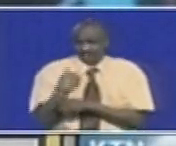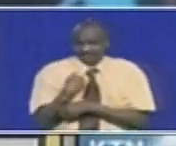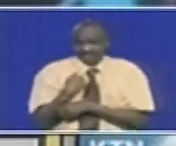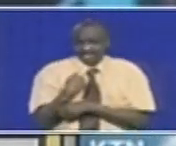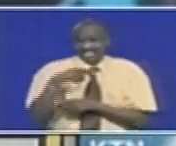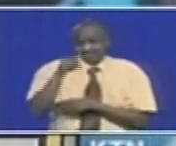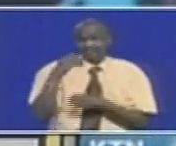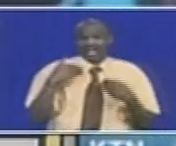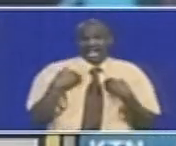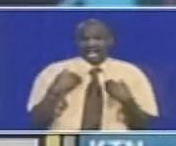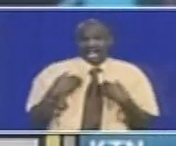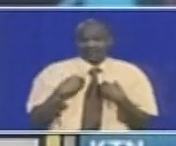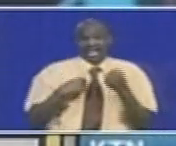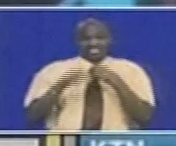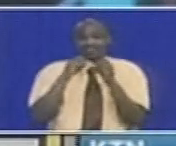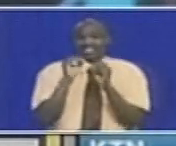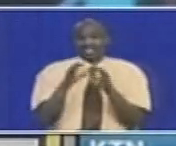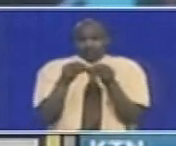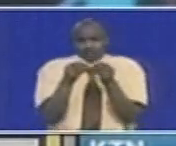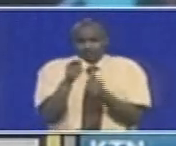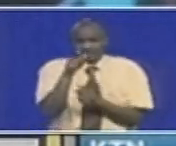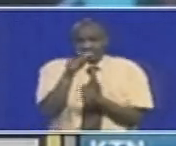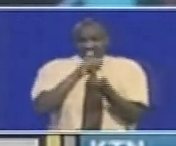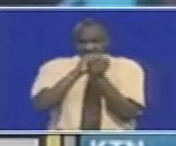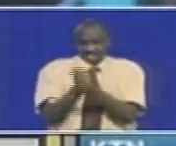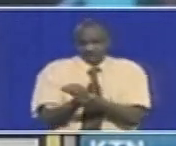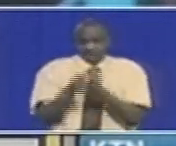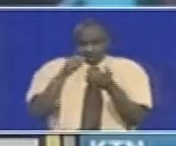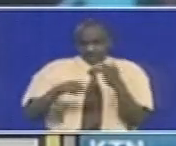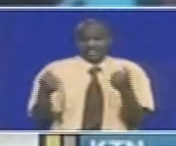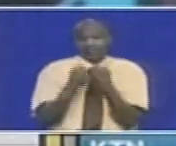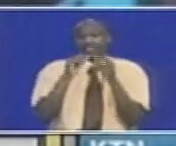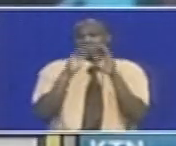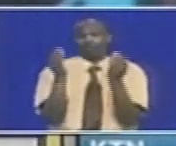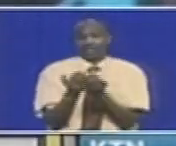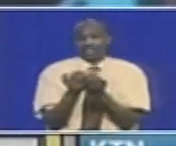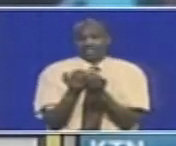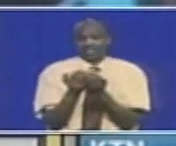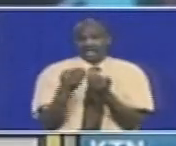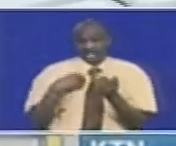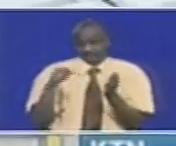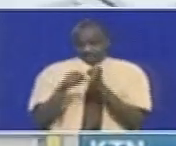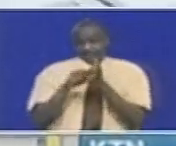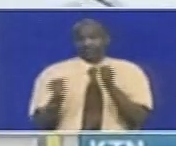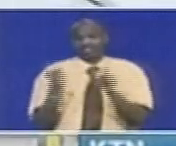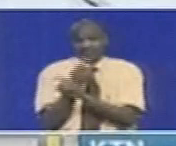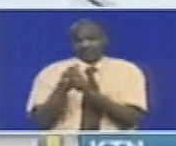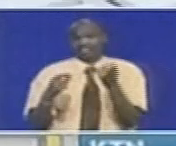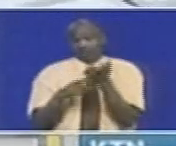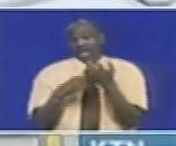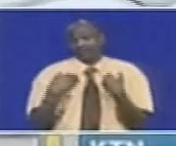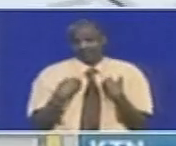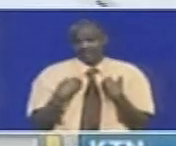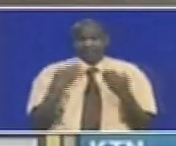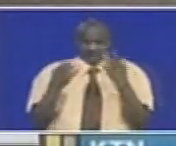they didn't have an adaptivity to deal with the changes that are going on in the world and problems as they emerged. This could be the